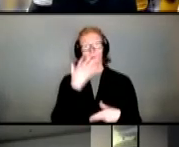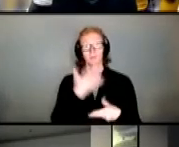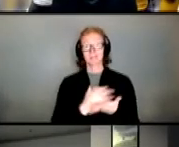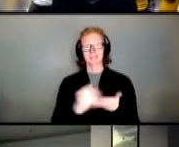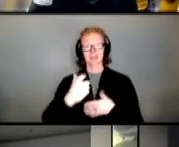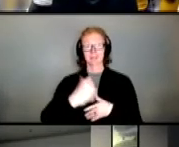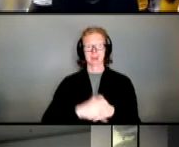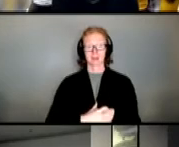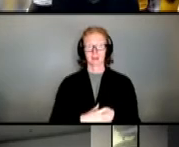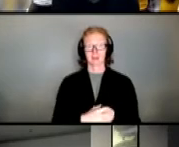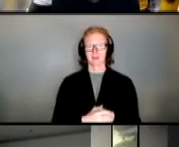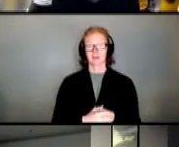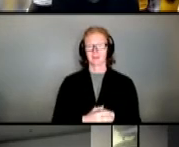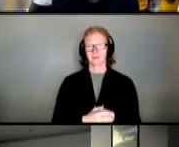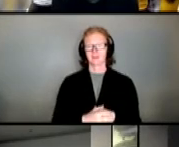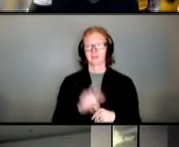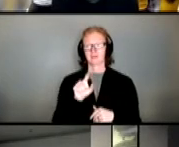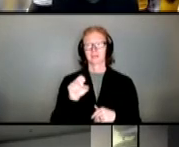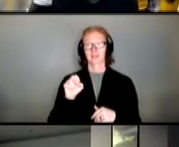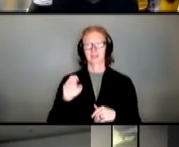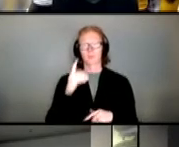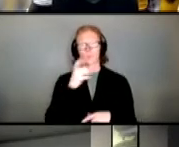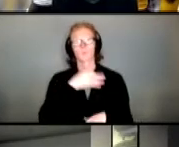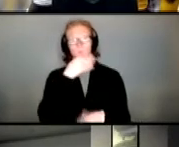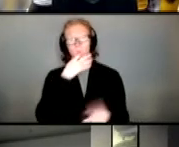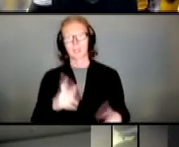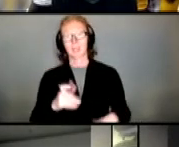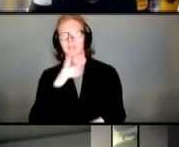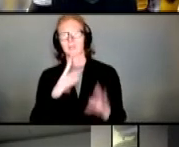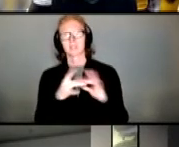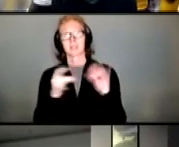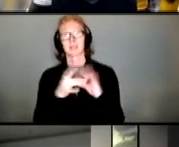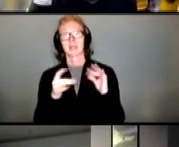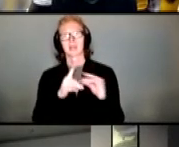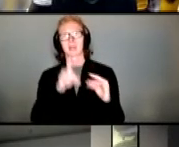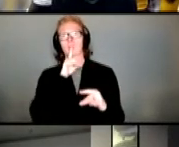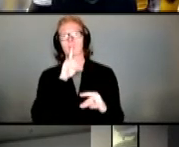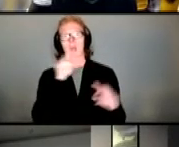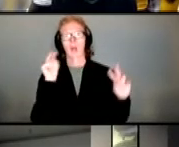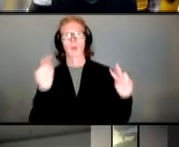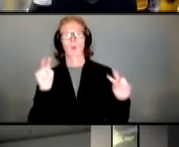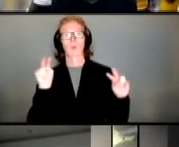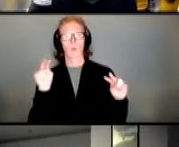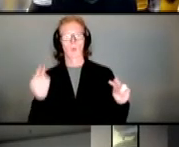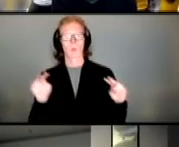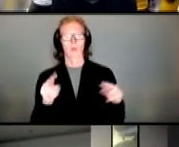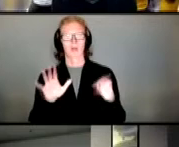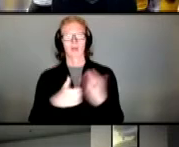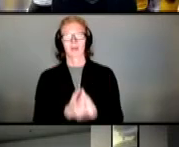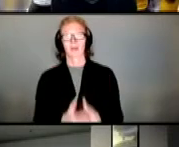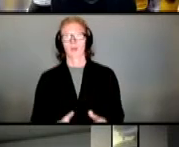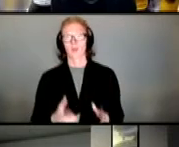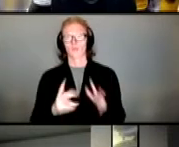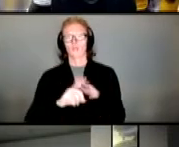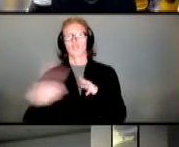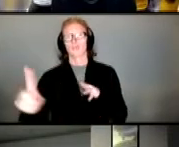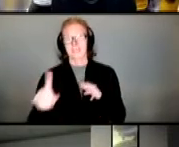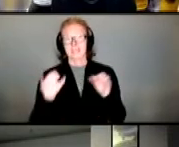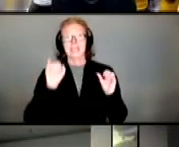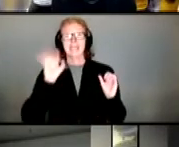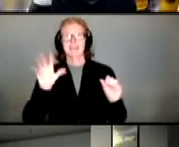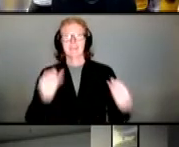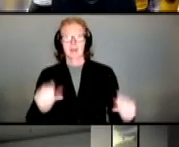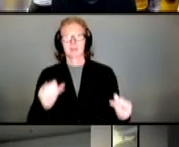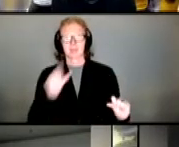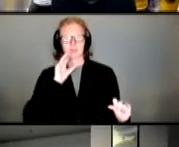go? Yeah, and we are almost done. And I just wanted to say, I'm really looking forward to another retreat if we ever get that off. And I just